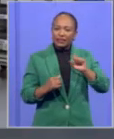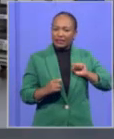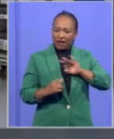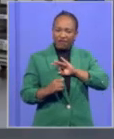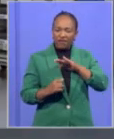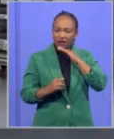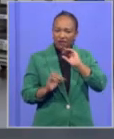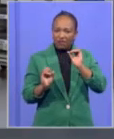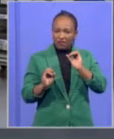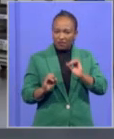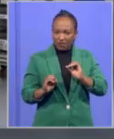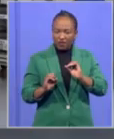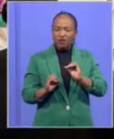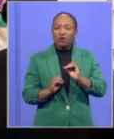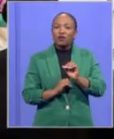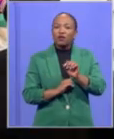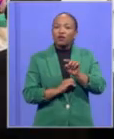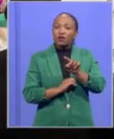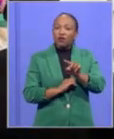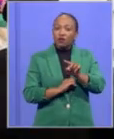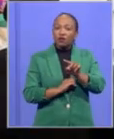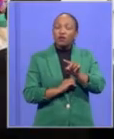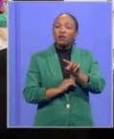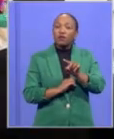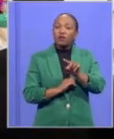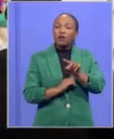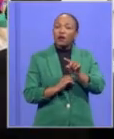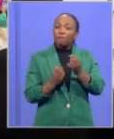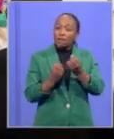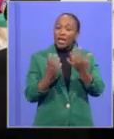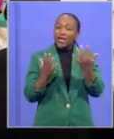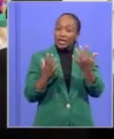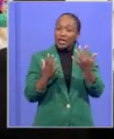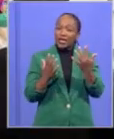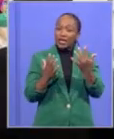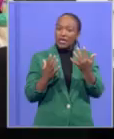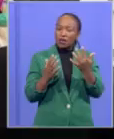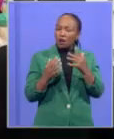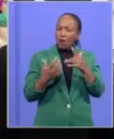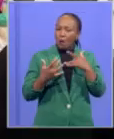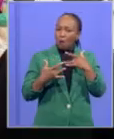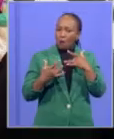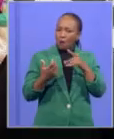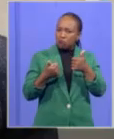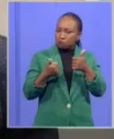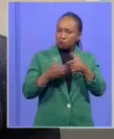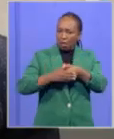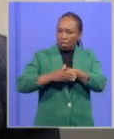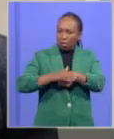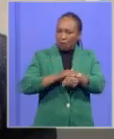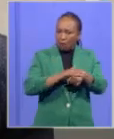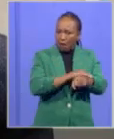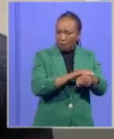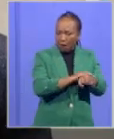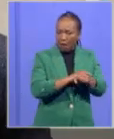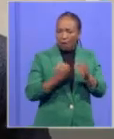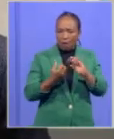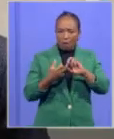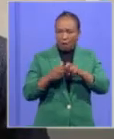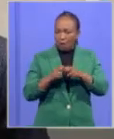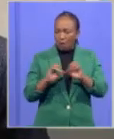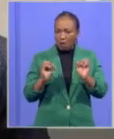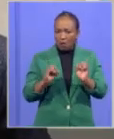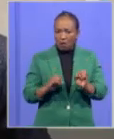ba 14 ba belehilwe ntle le diphepetso letsatsing la ketsahalo eo. On the basis of the report that